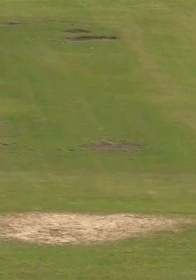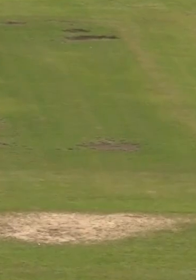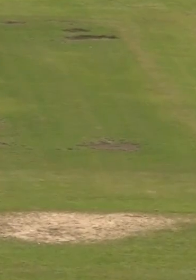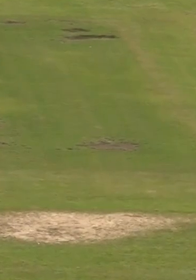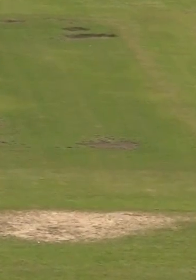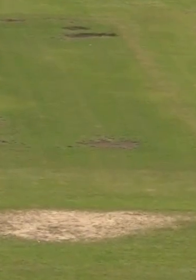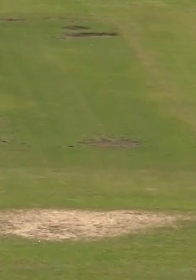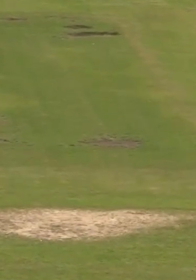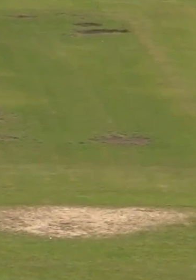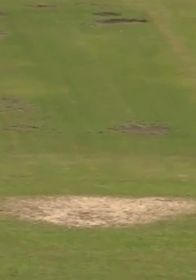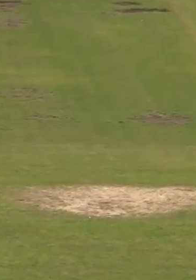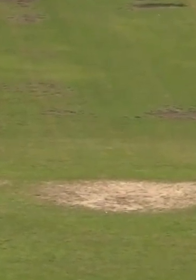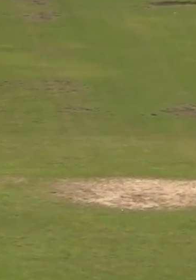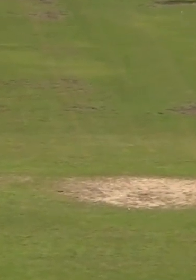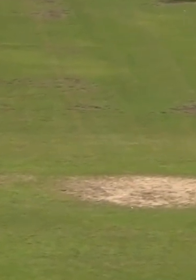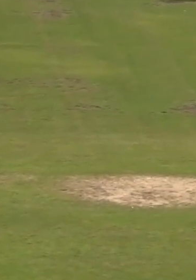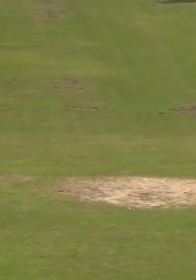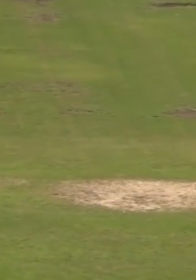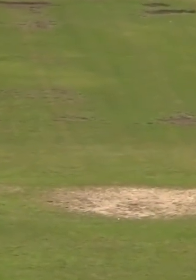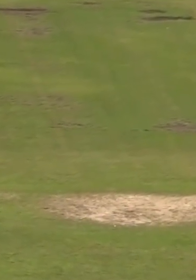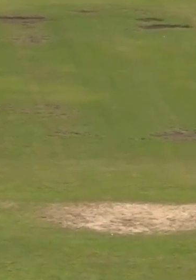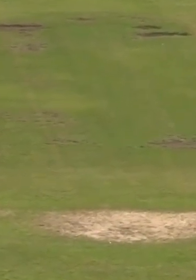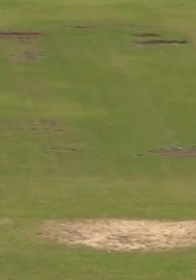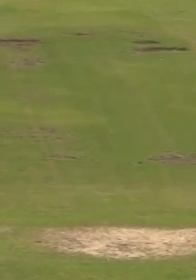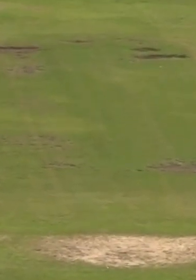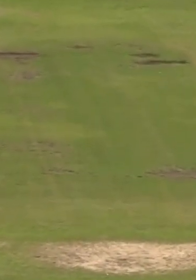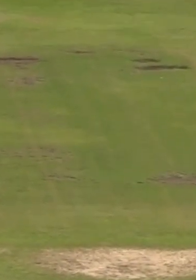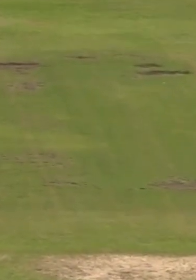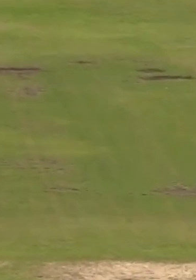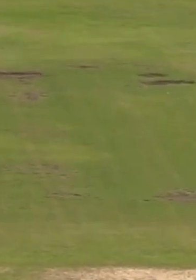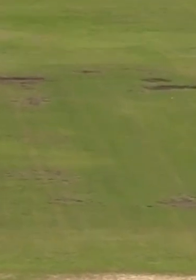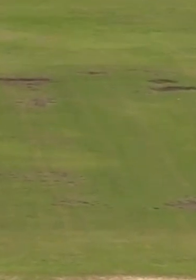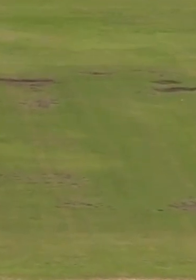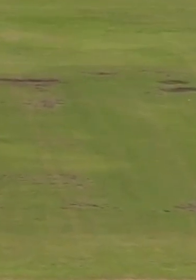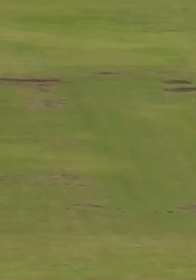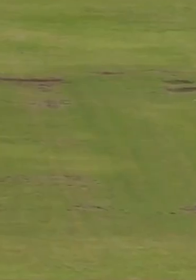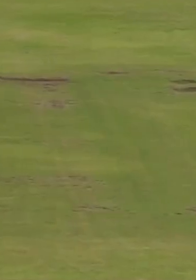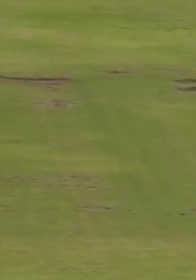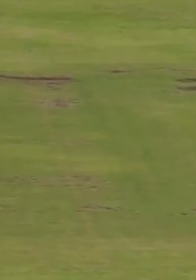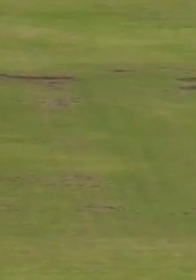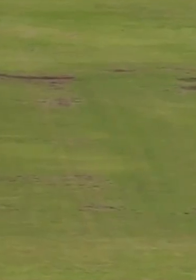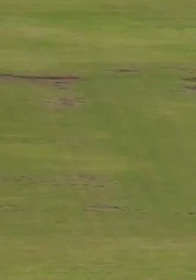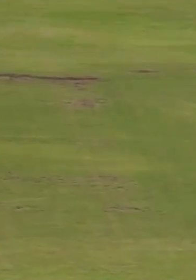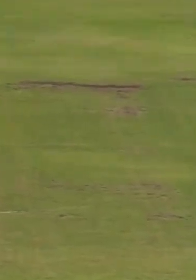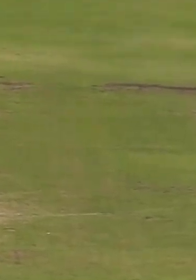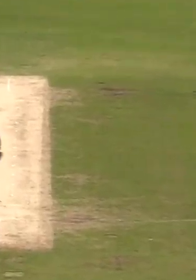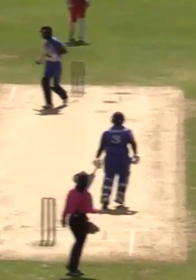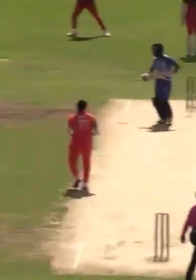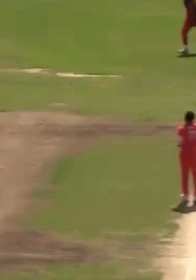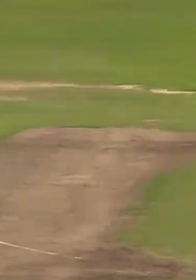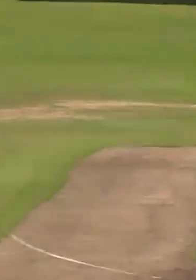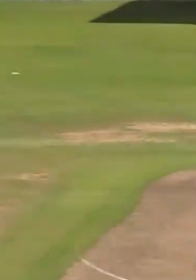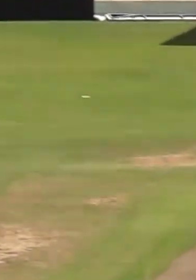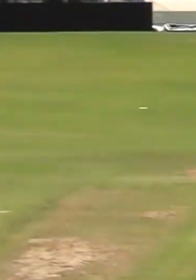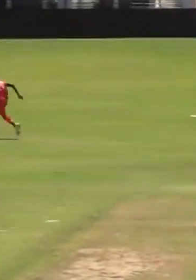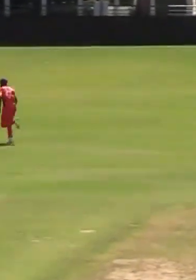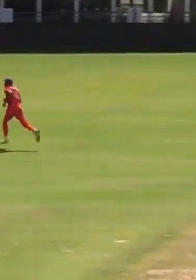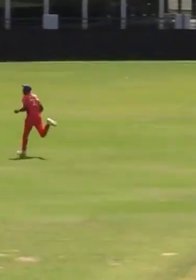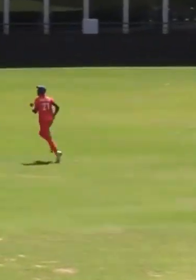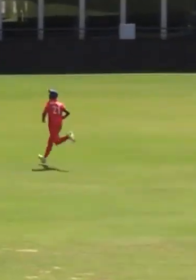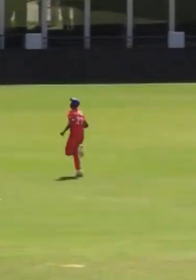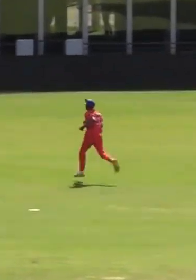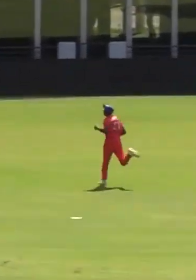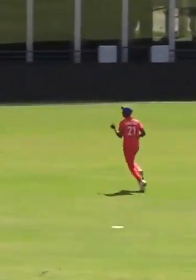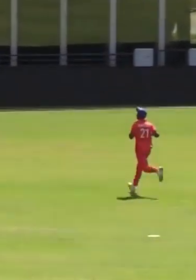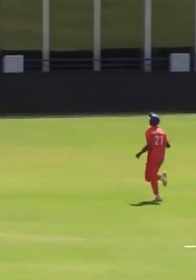partner, Shadante Gittins, was playing nicely as well. Outside the off stump from Michael Ben, and that's a